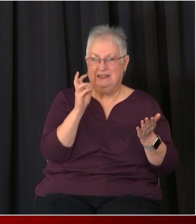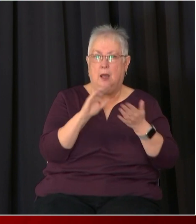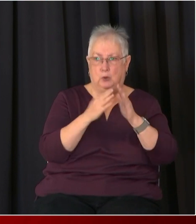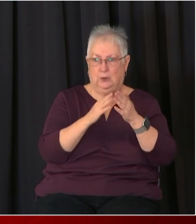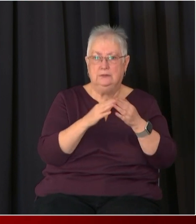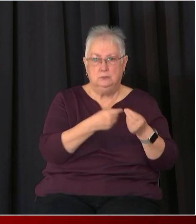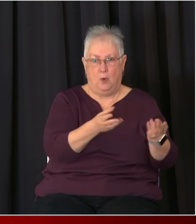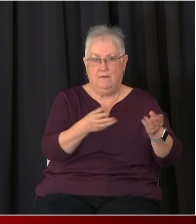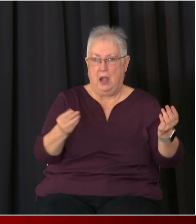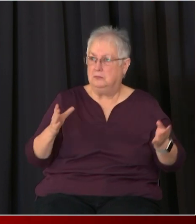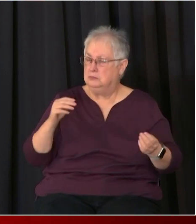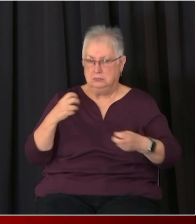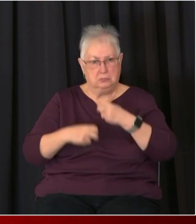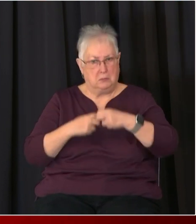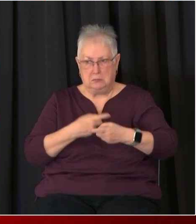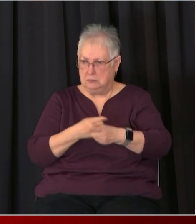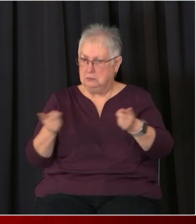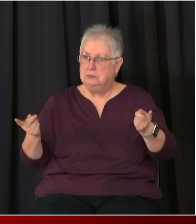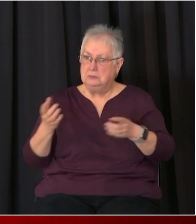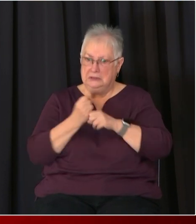are getting food. Yes.